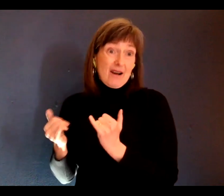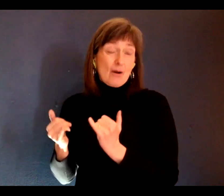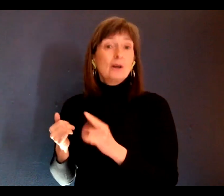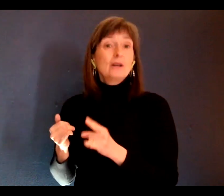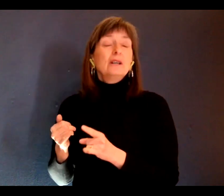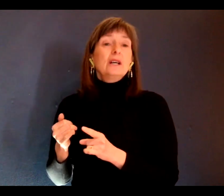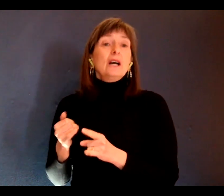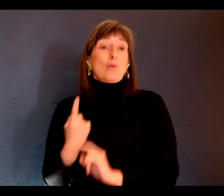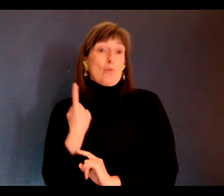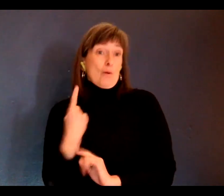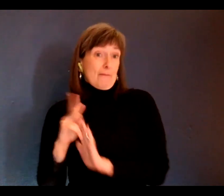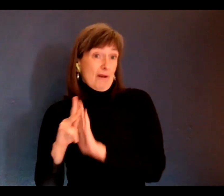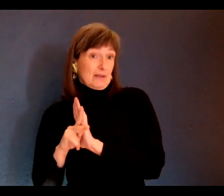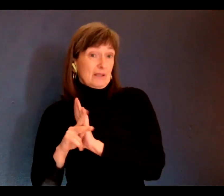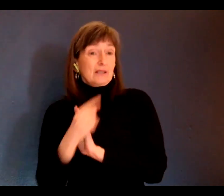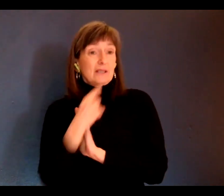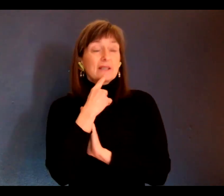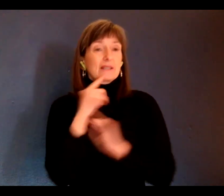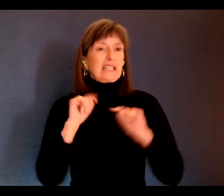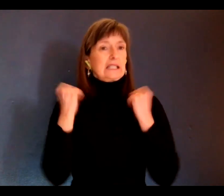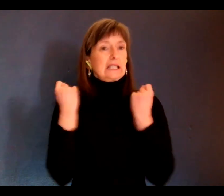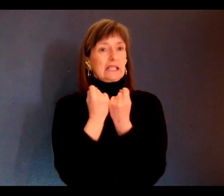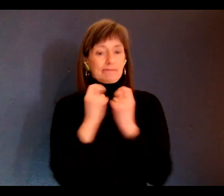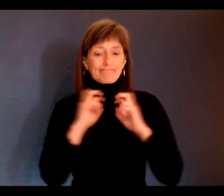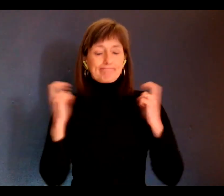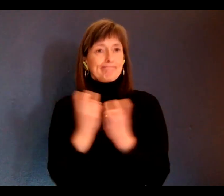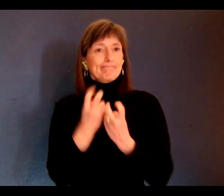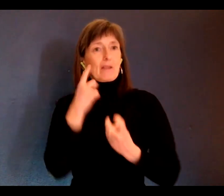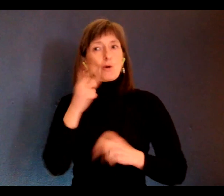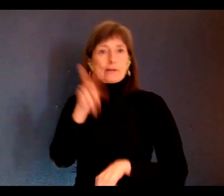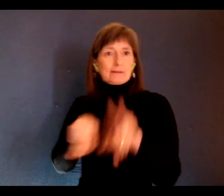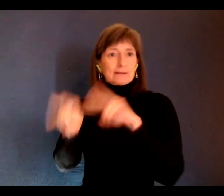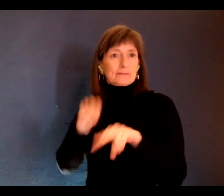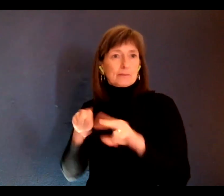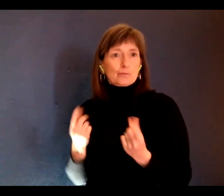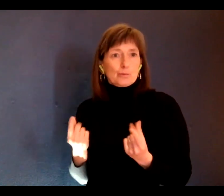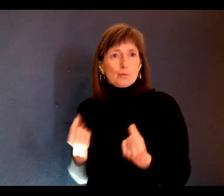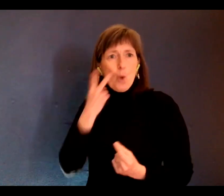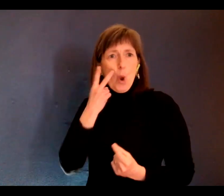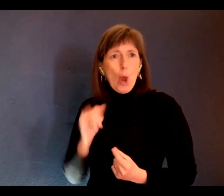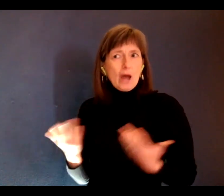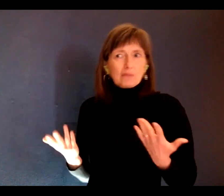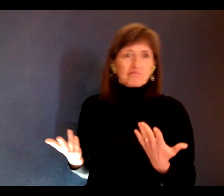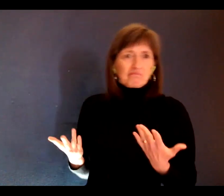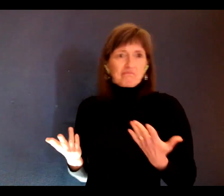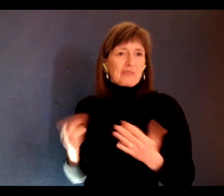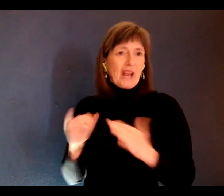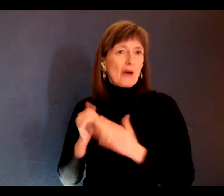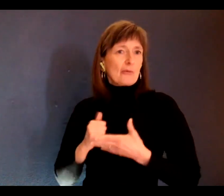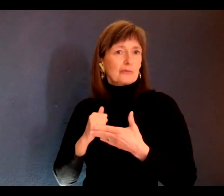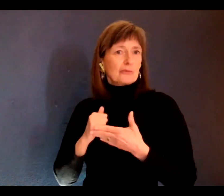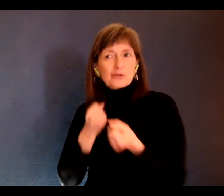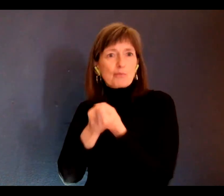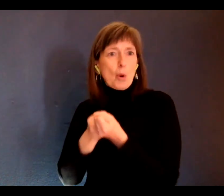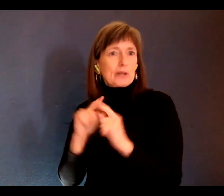one of those policies is looking at that team approach to capacity assessment. What does that look like and how do we support it? So